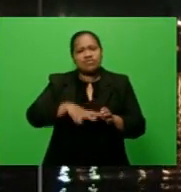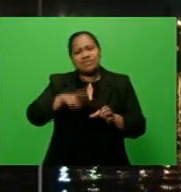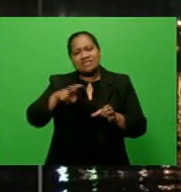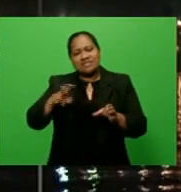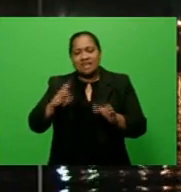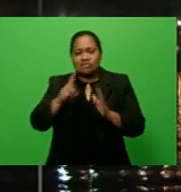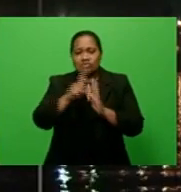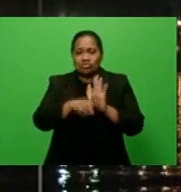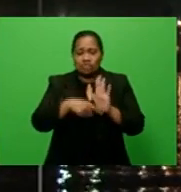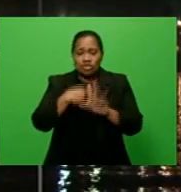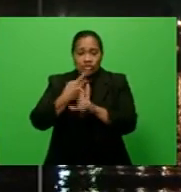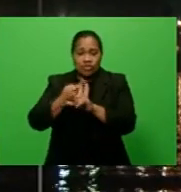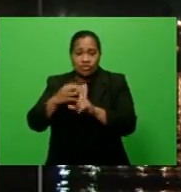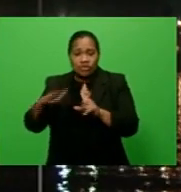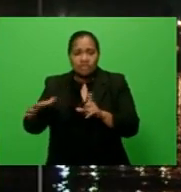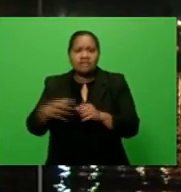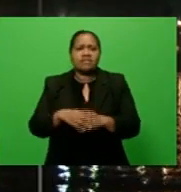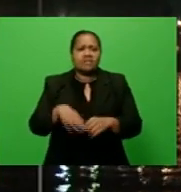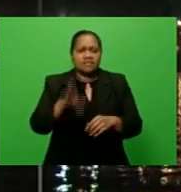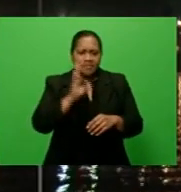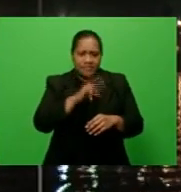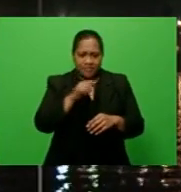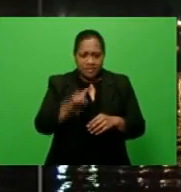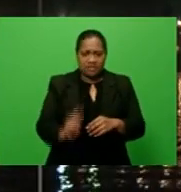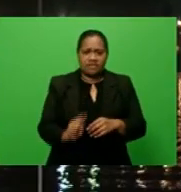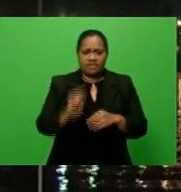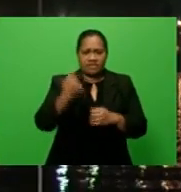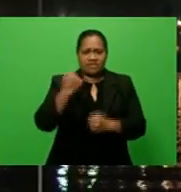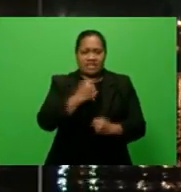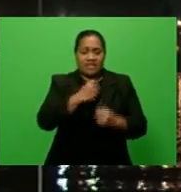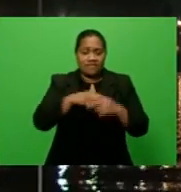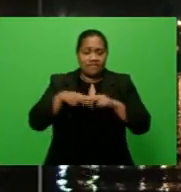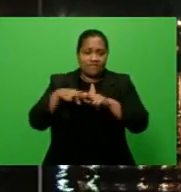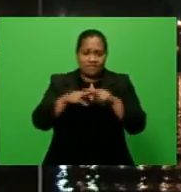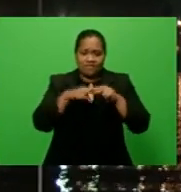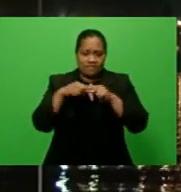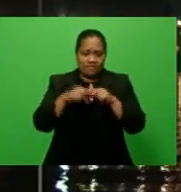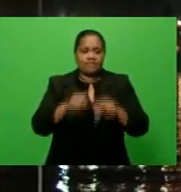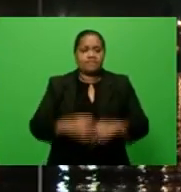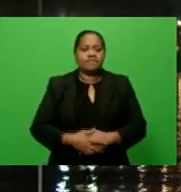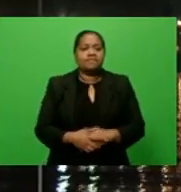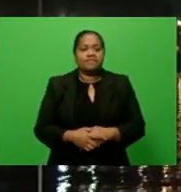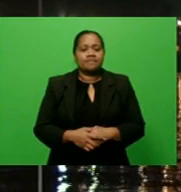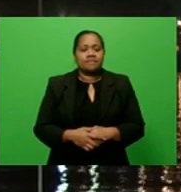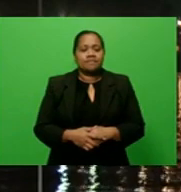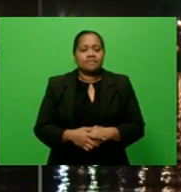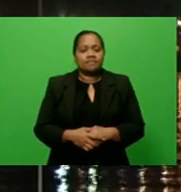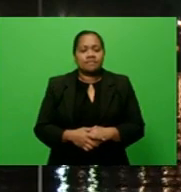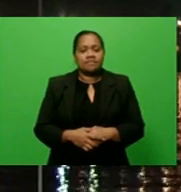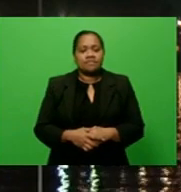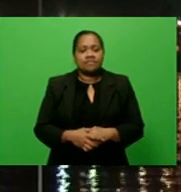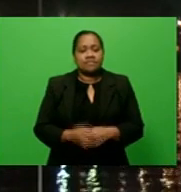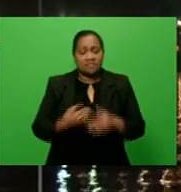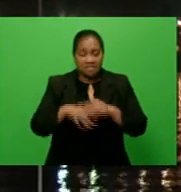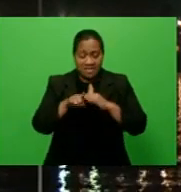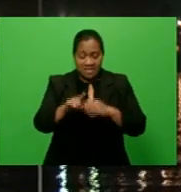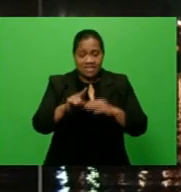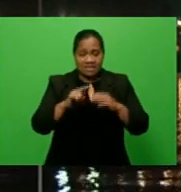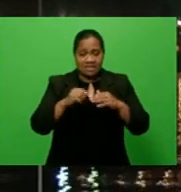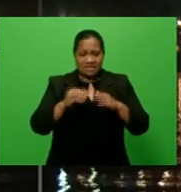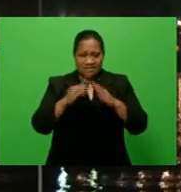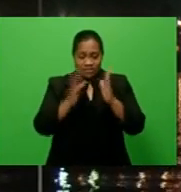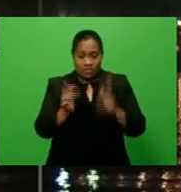been bestowed the position of Honorary Colonel 1st Battalion Fiji Infantry Regiment. In his address at the State House this morning,